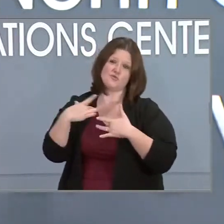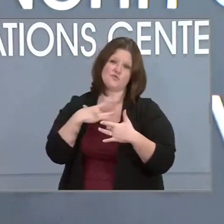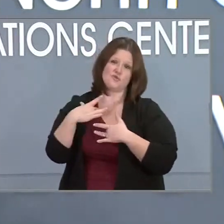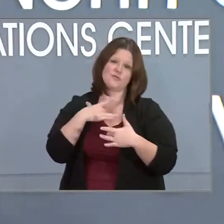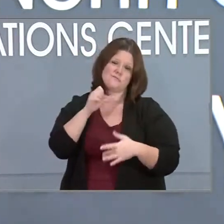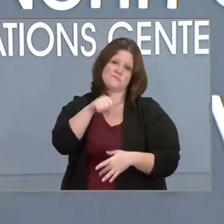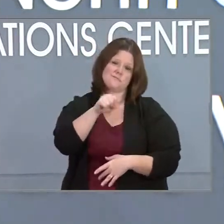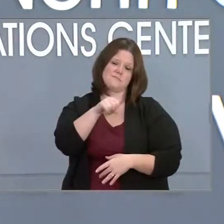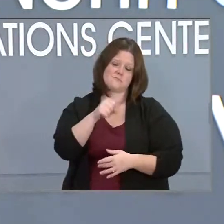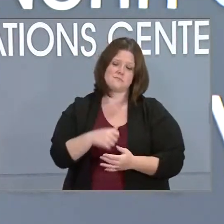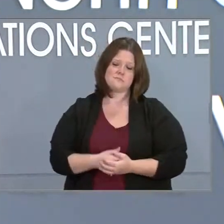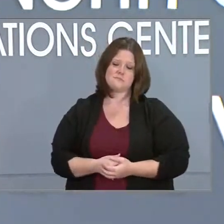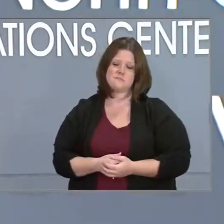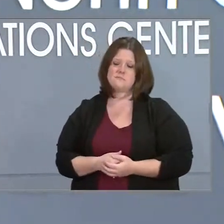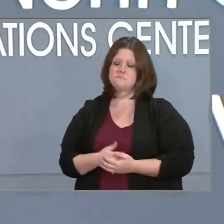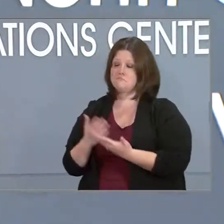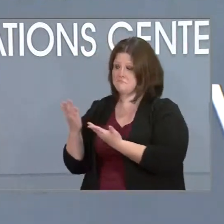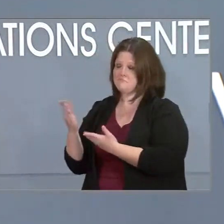ahead.